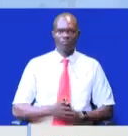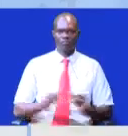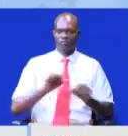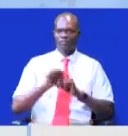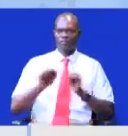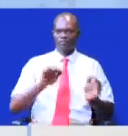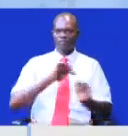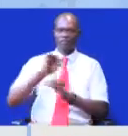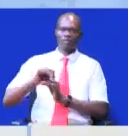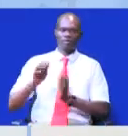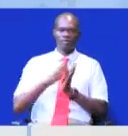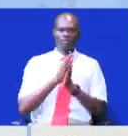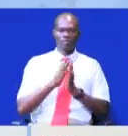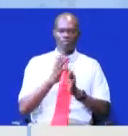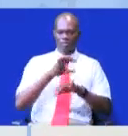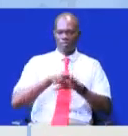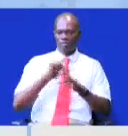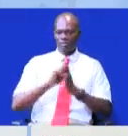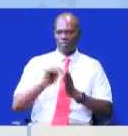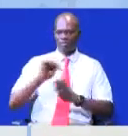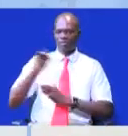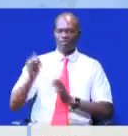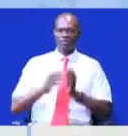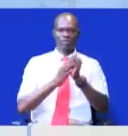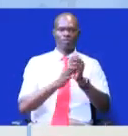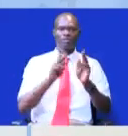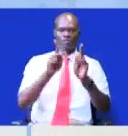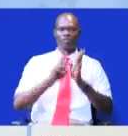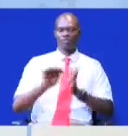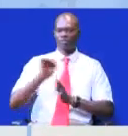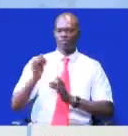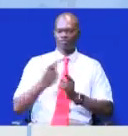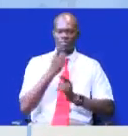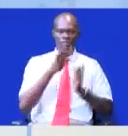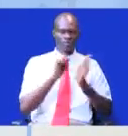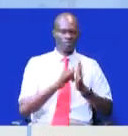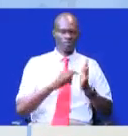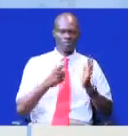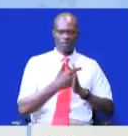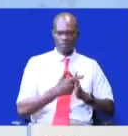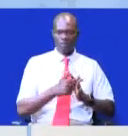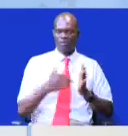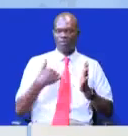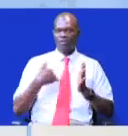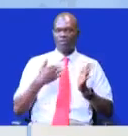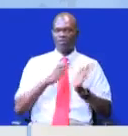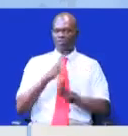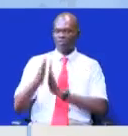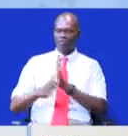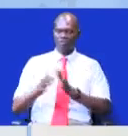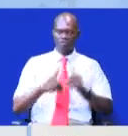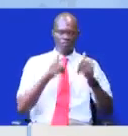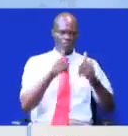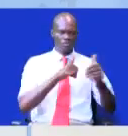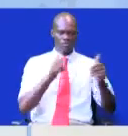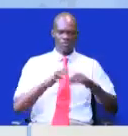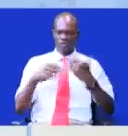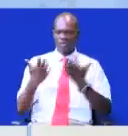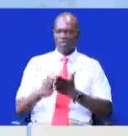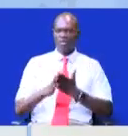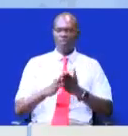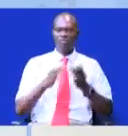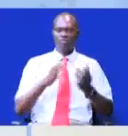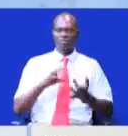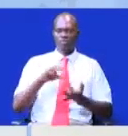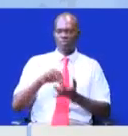Mago mamoko wayudo kanyo ni tend kaunti mano ma Kisumu owacho ni gisechako keto chenro makare mar biro